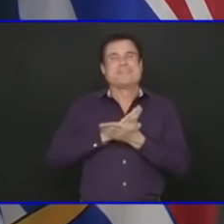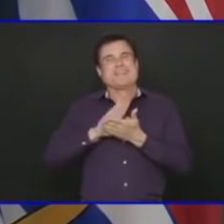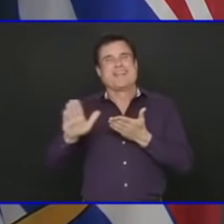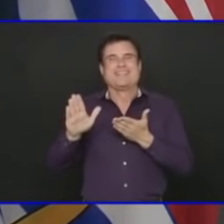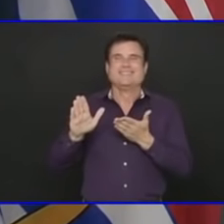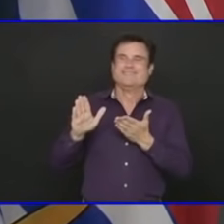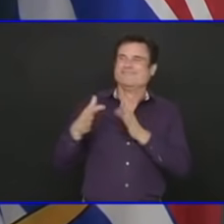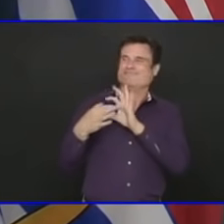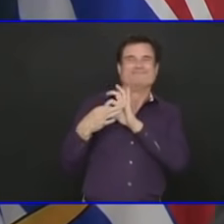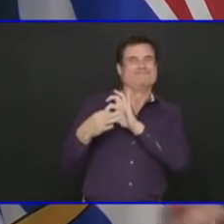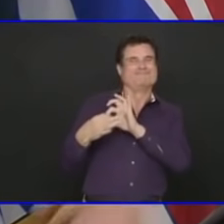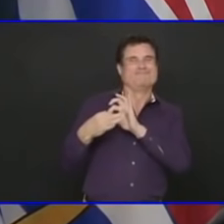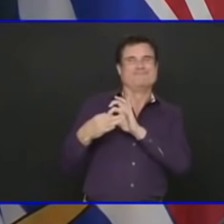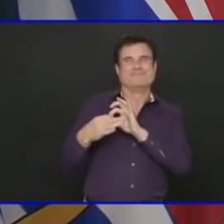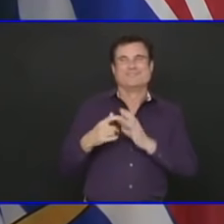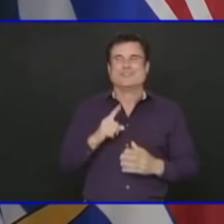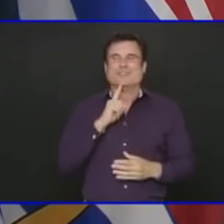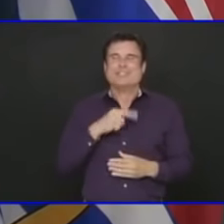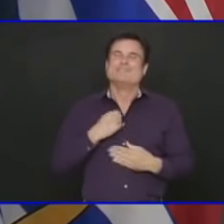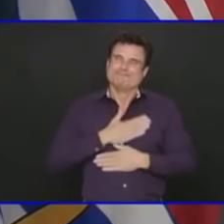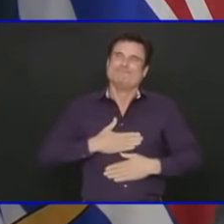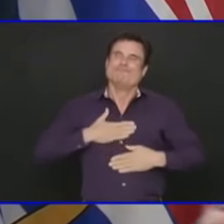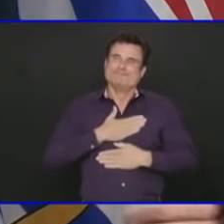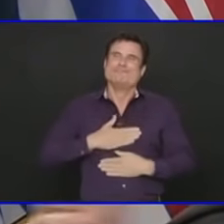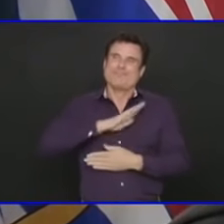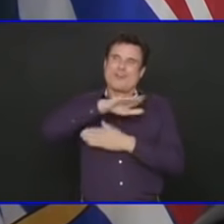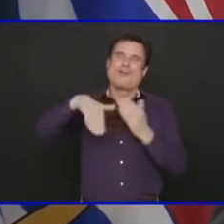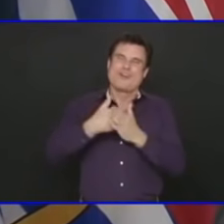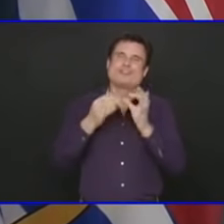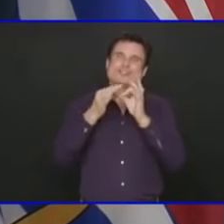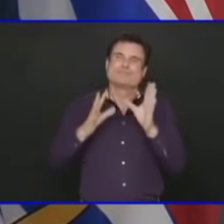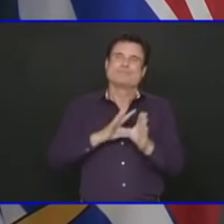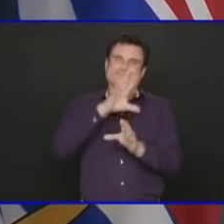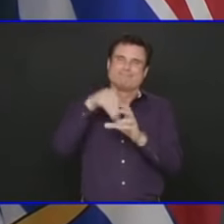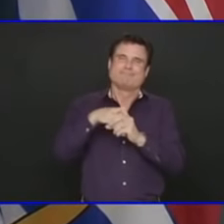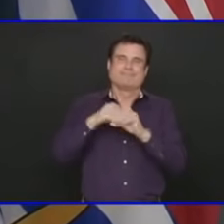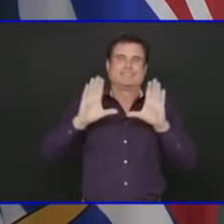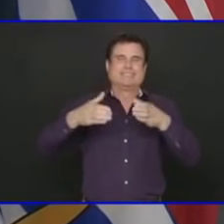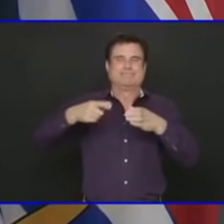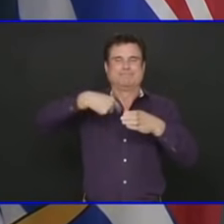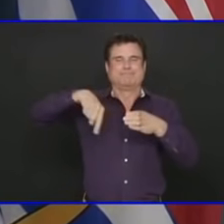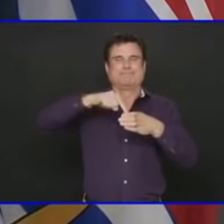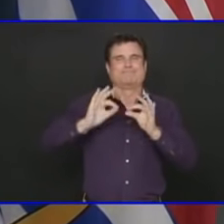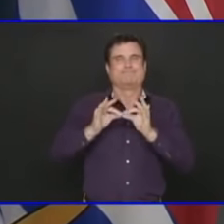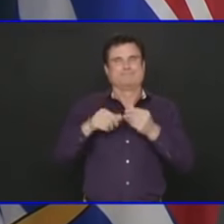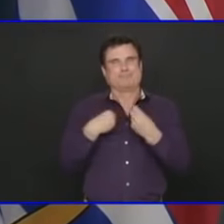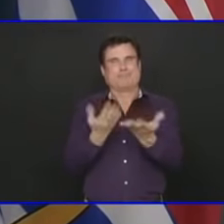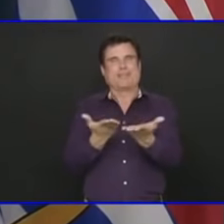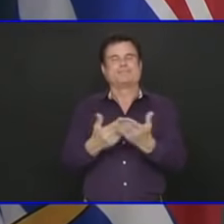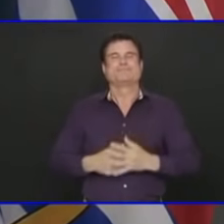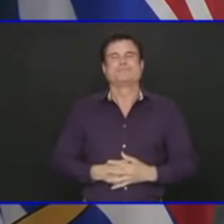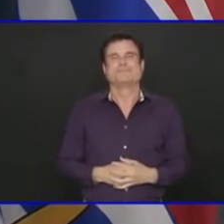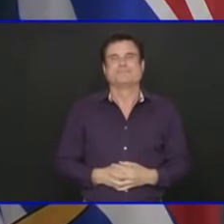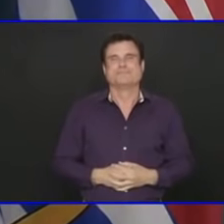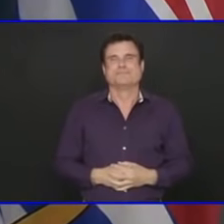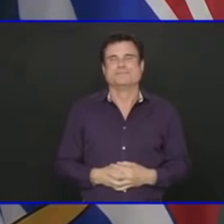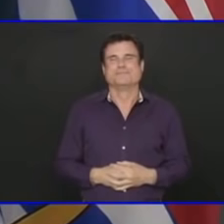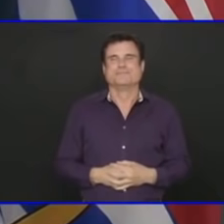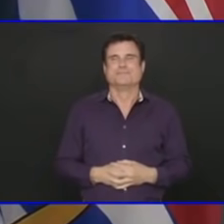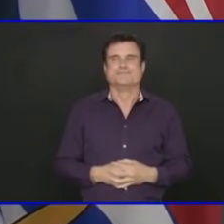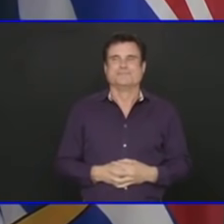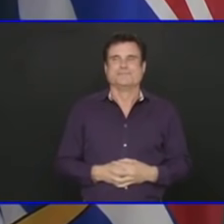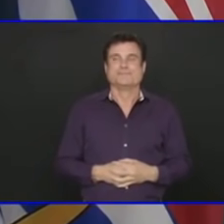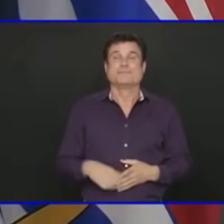giving a normal daily briefing. Dr. Henry will be doing that first, and then taking you through a session on modeling, telling you a little